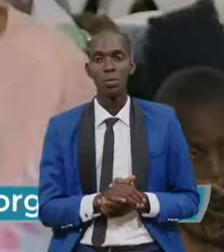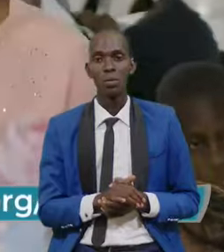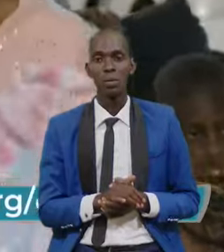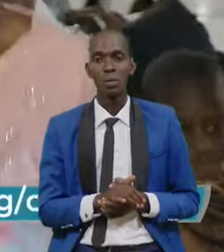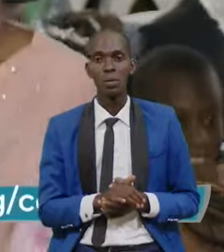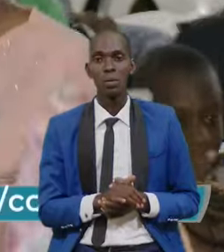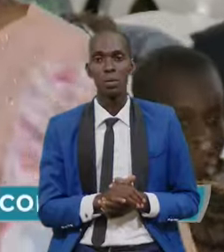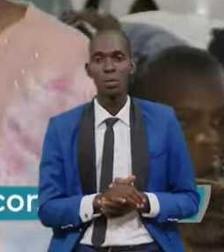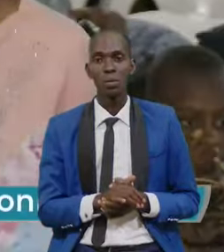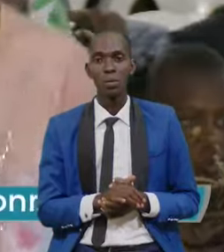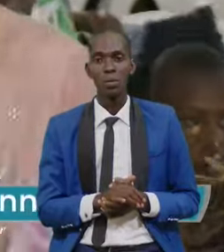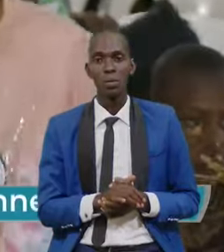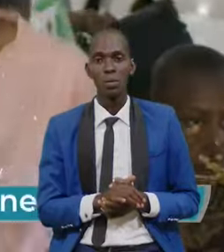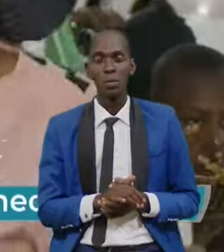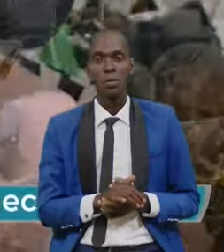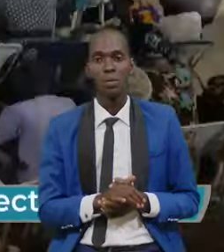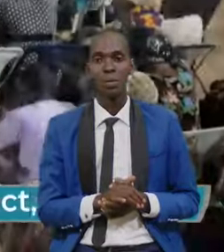Please make sure you attend to them.